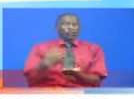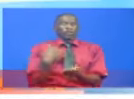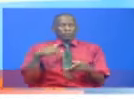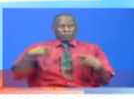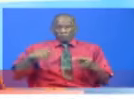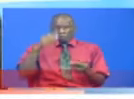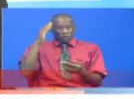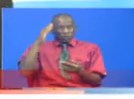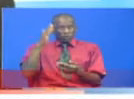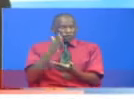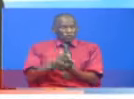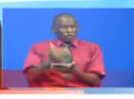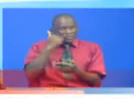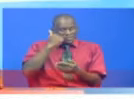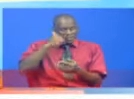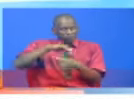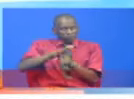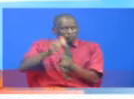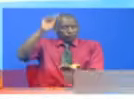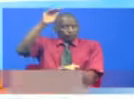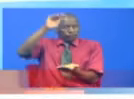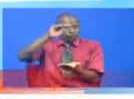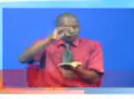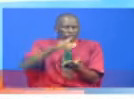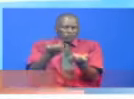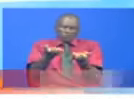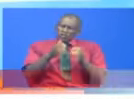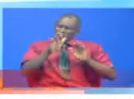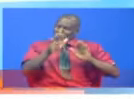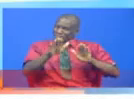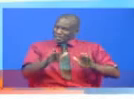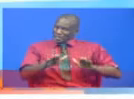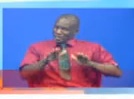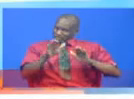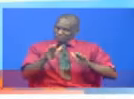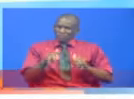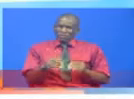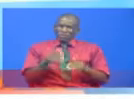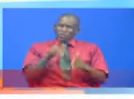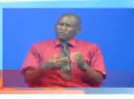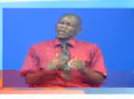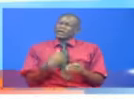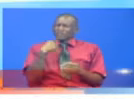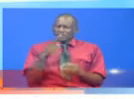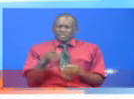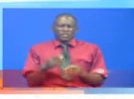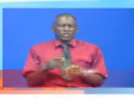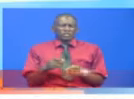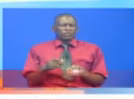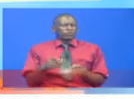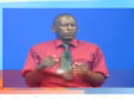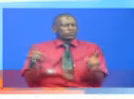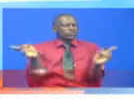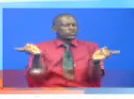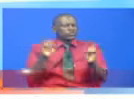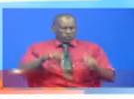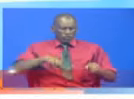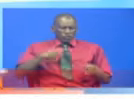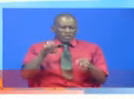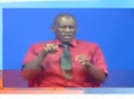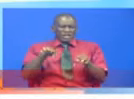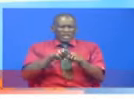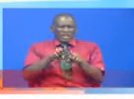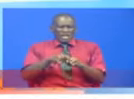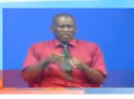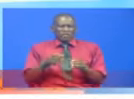I have said it before that we need not to feel that we are out of the woods